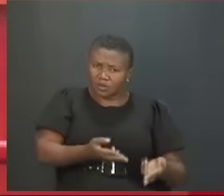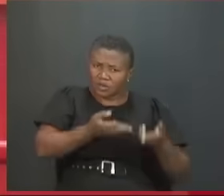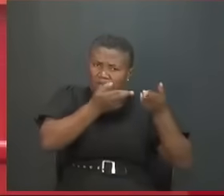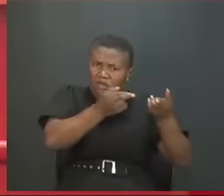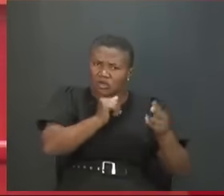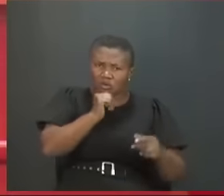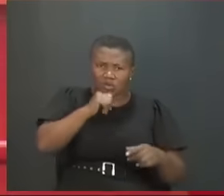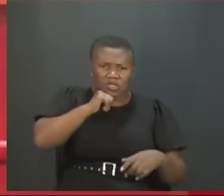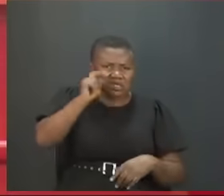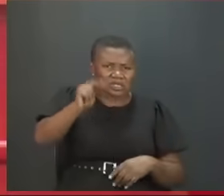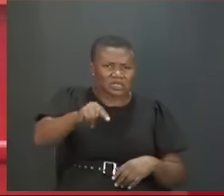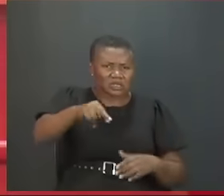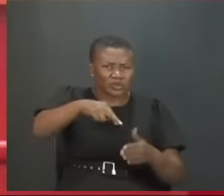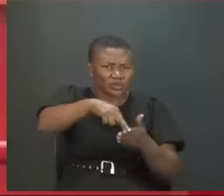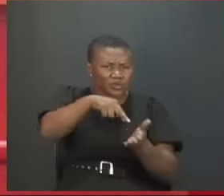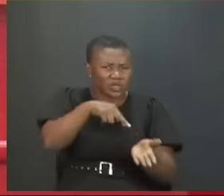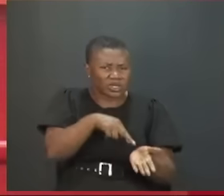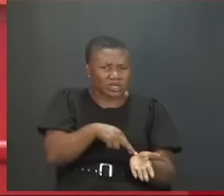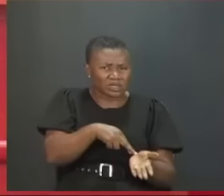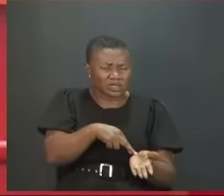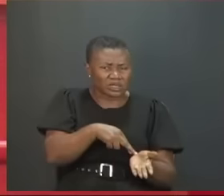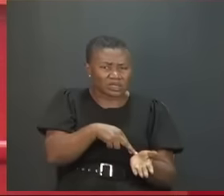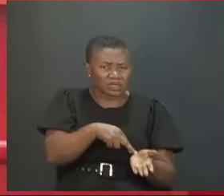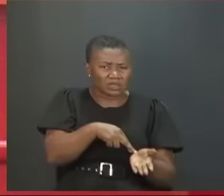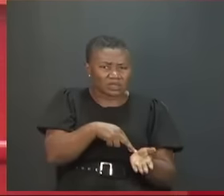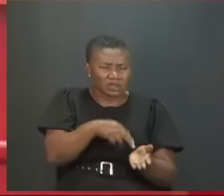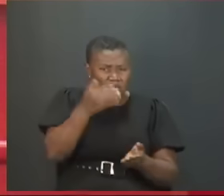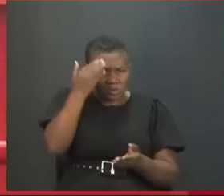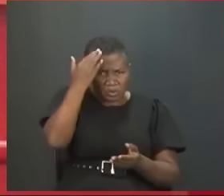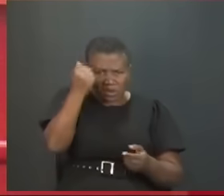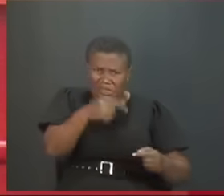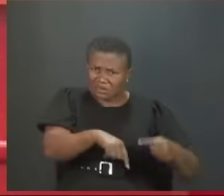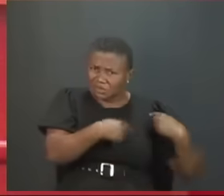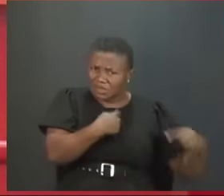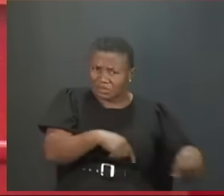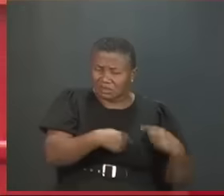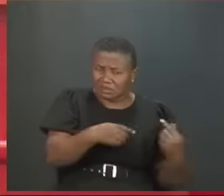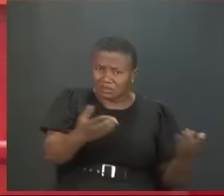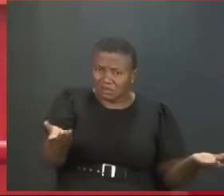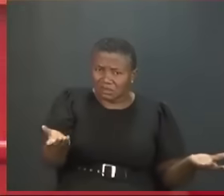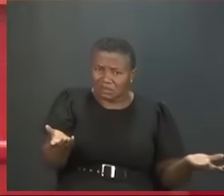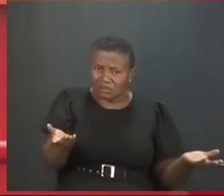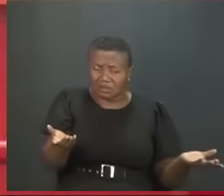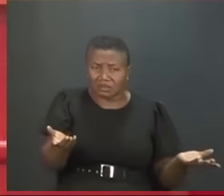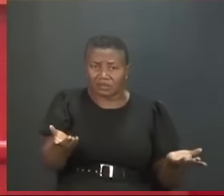ruling, why do we debate this matter?